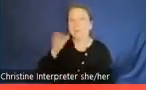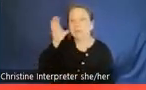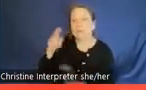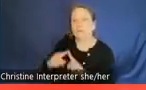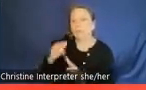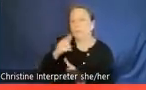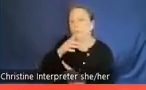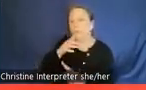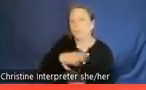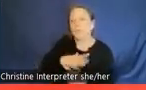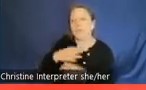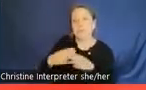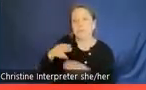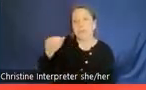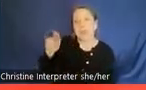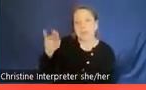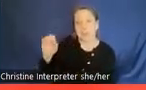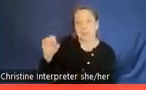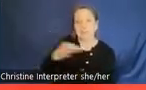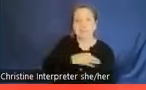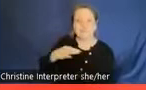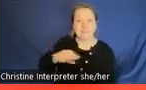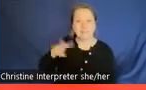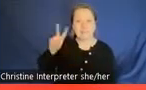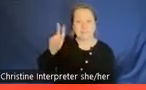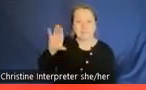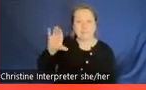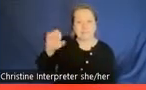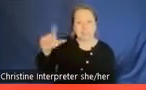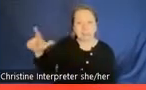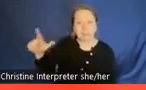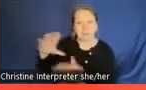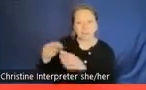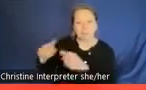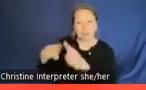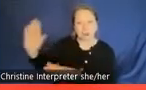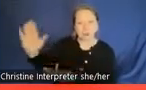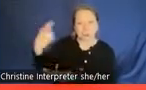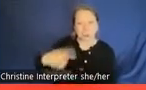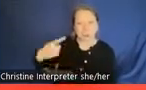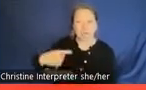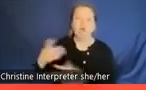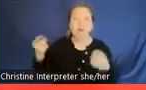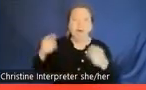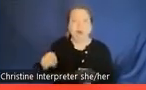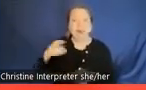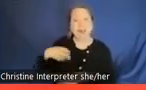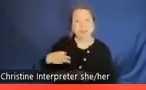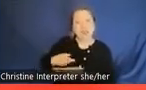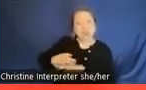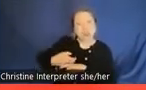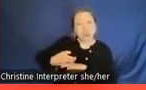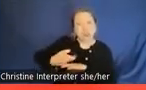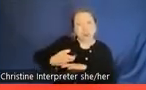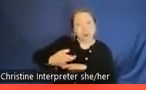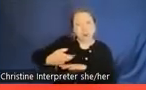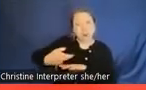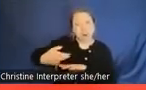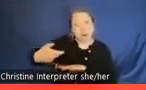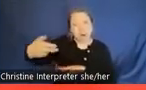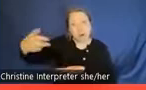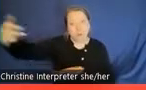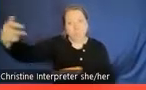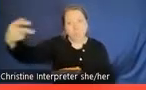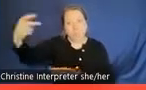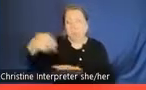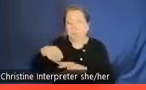member at the Vermont Center for Independent Living, report on her day, which included crawling up a few flights of stairs to visit a peer who was stuck at a